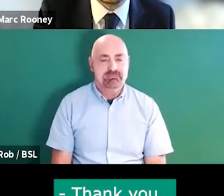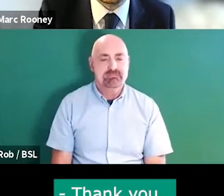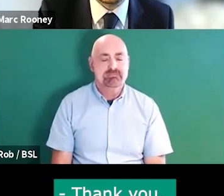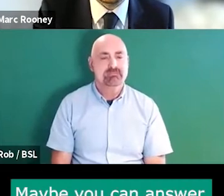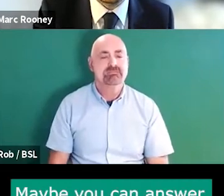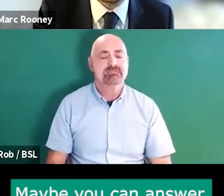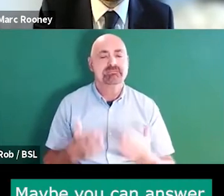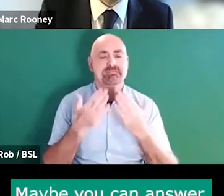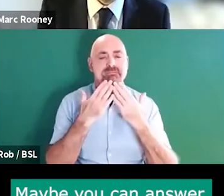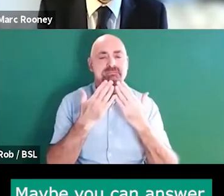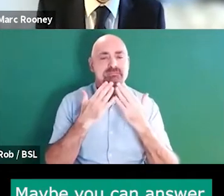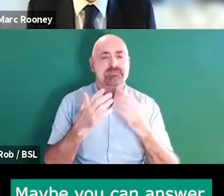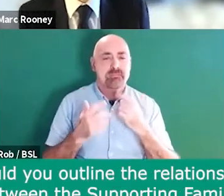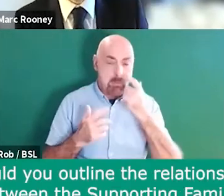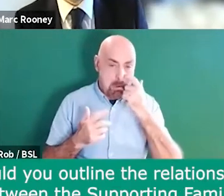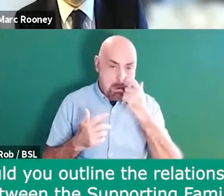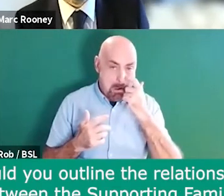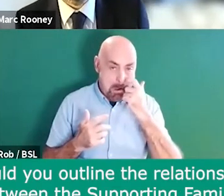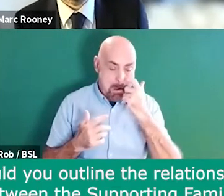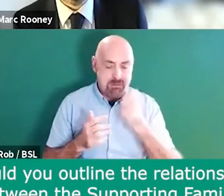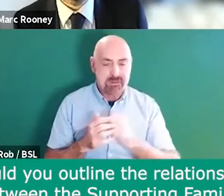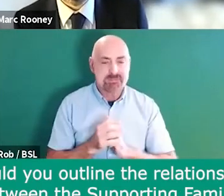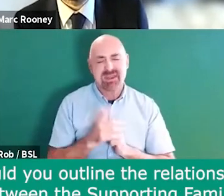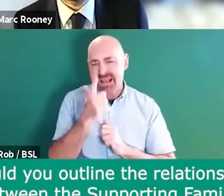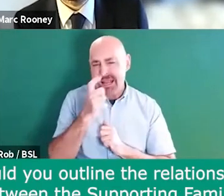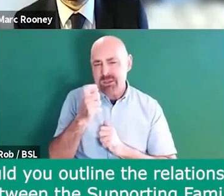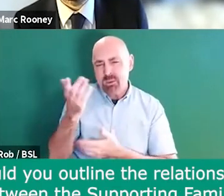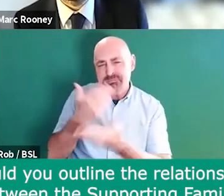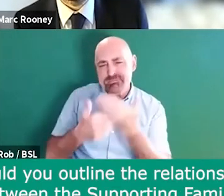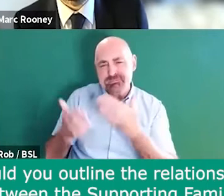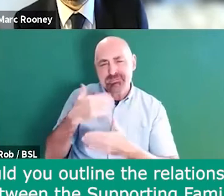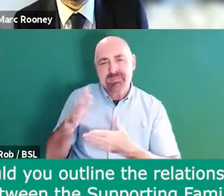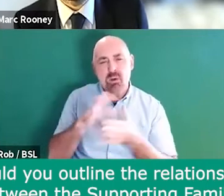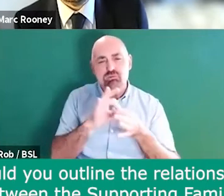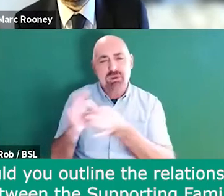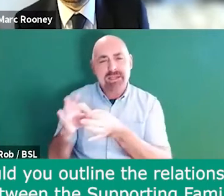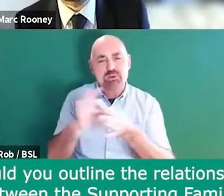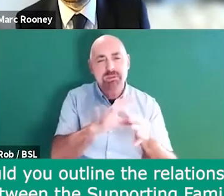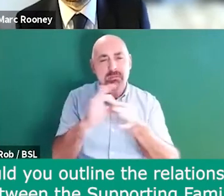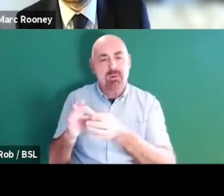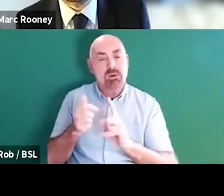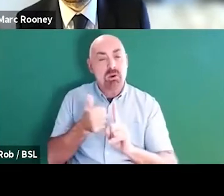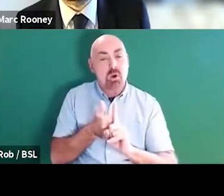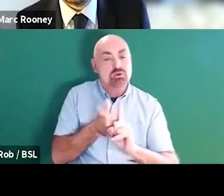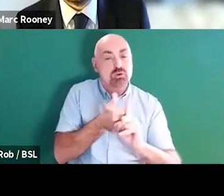Thank you. Maybe you can answer, could you outline the relationship between the supporting